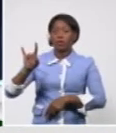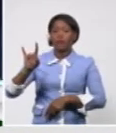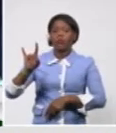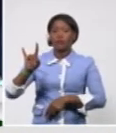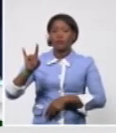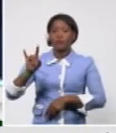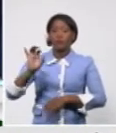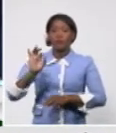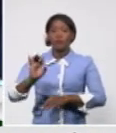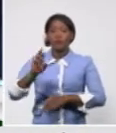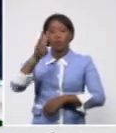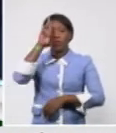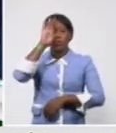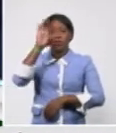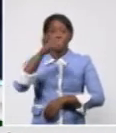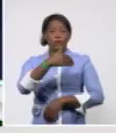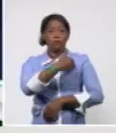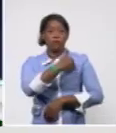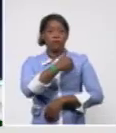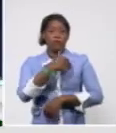187 in Santiago de Cubas,